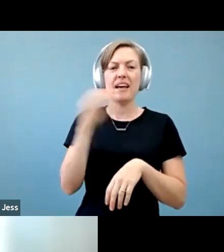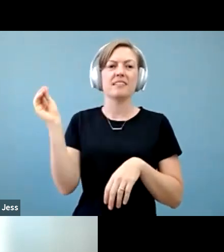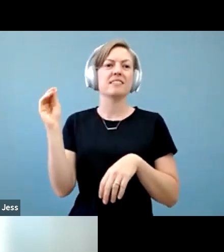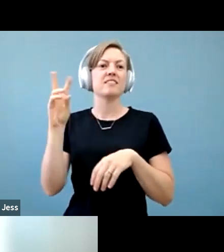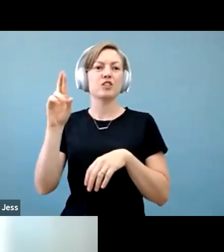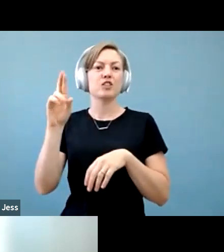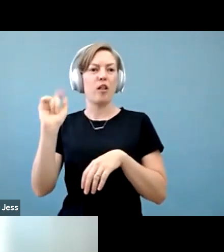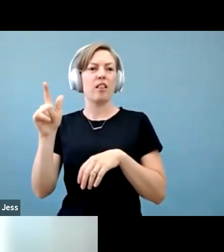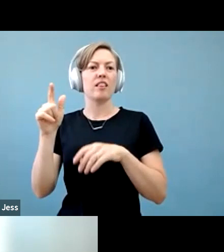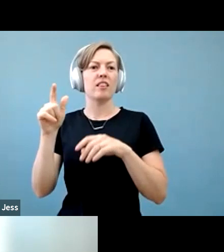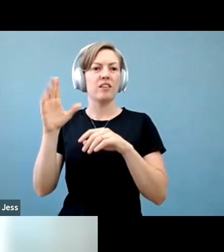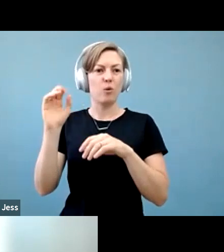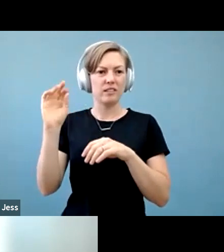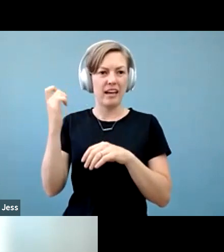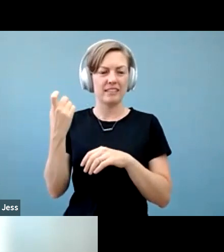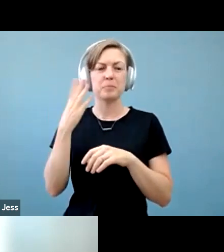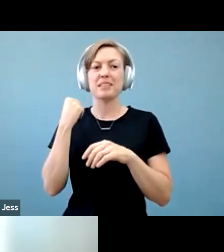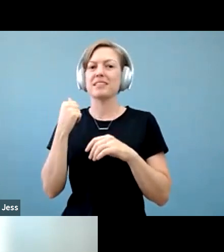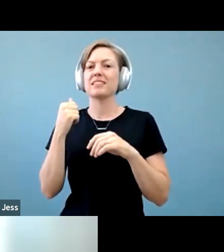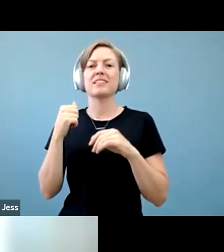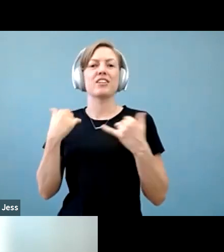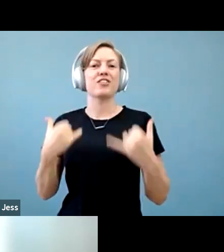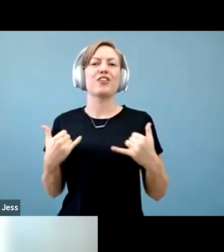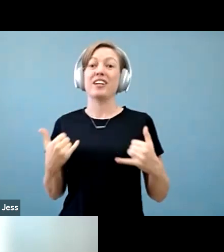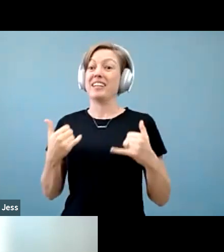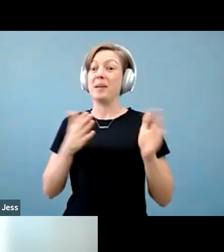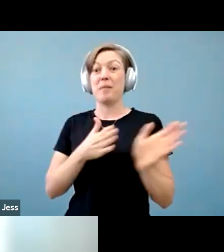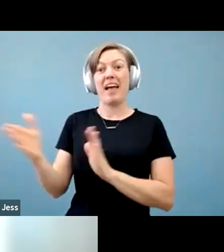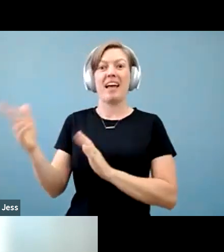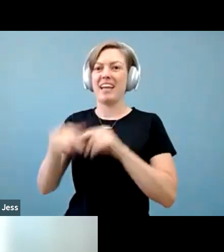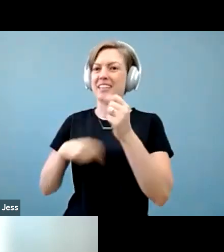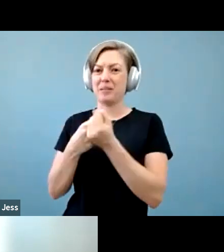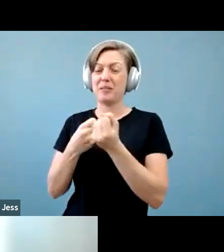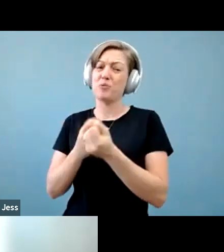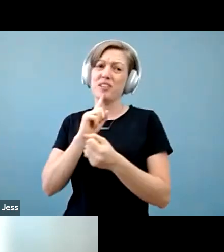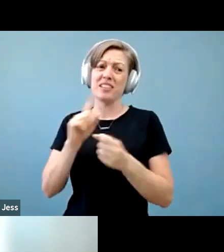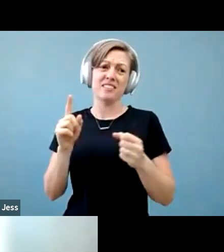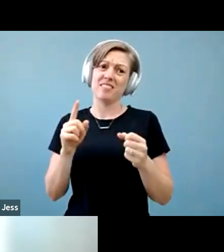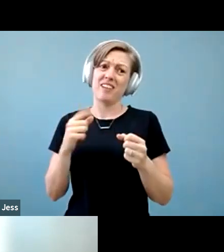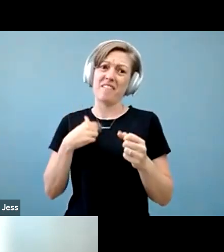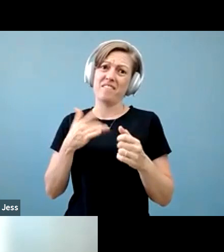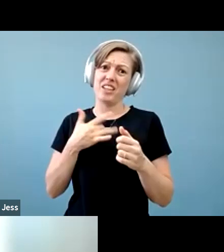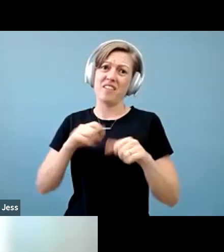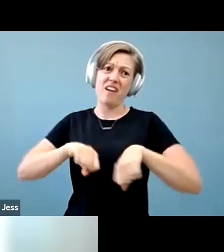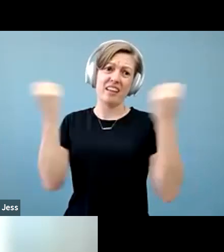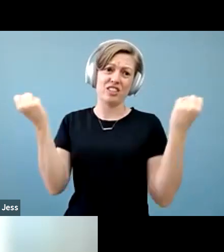the current trajectory is not sustainable. And it's honestly almost a violation of the Hippocratic Oath. So.